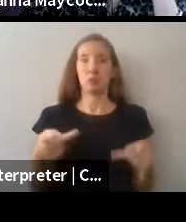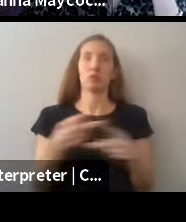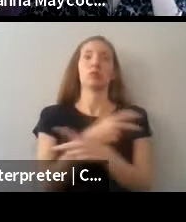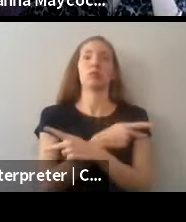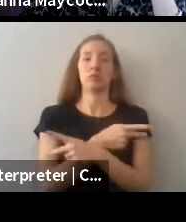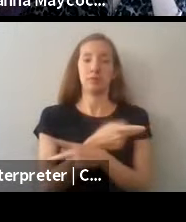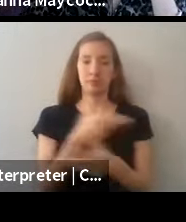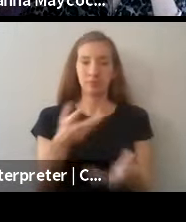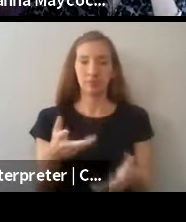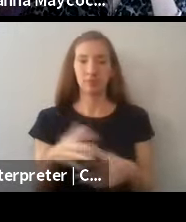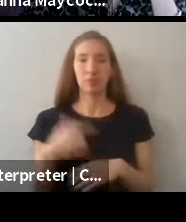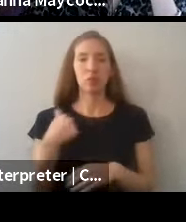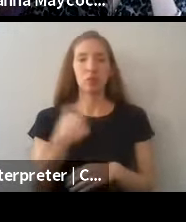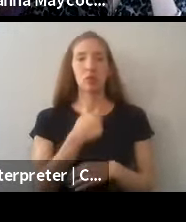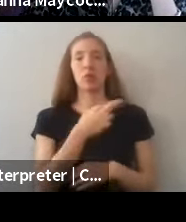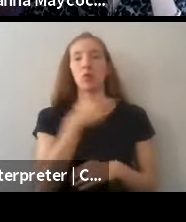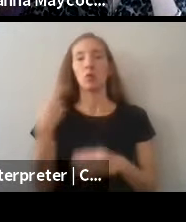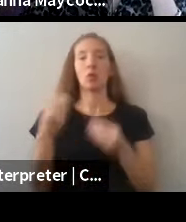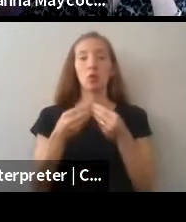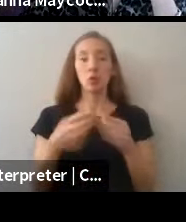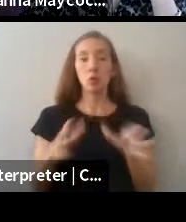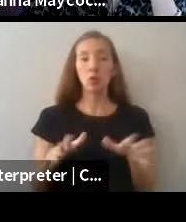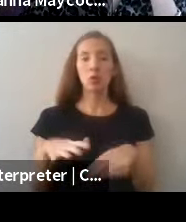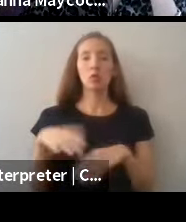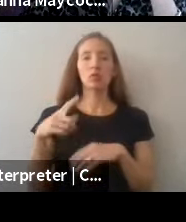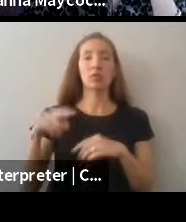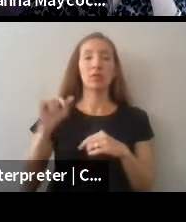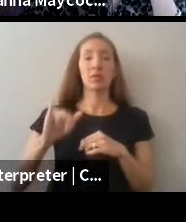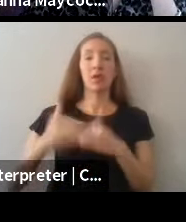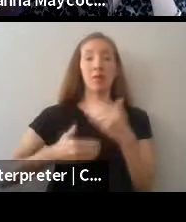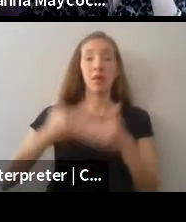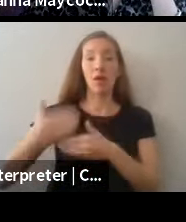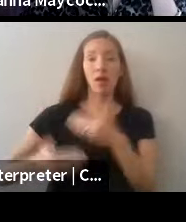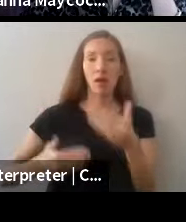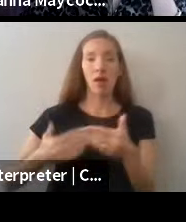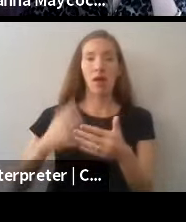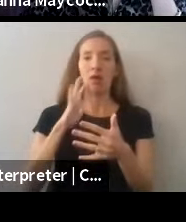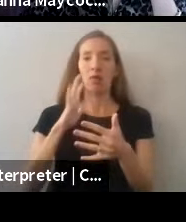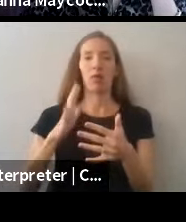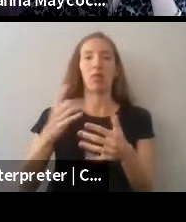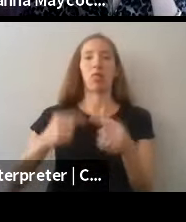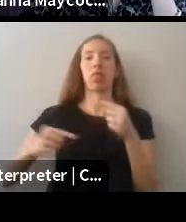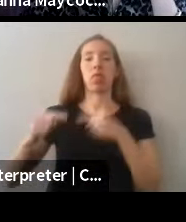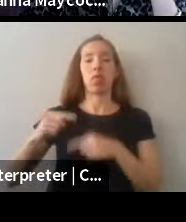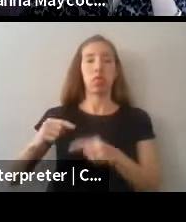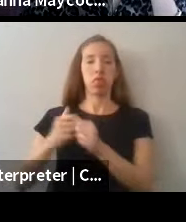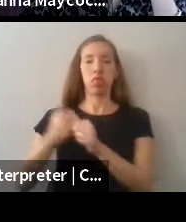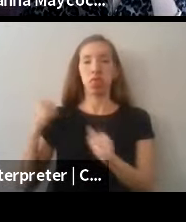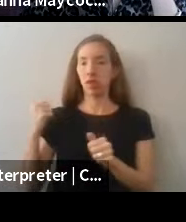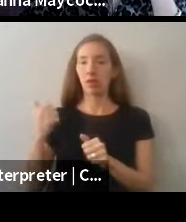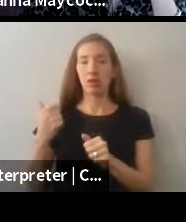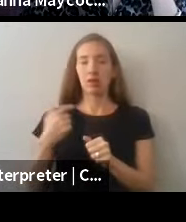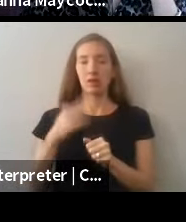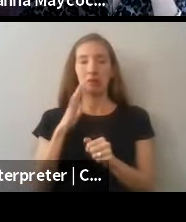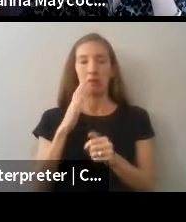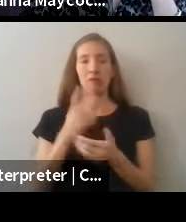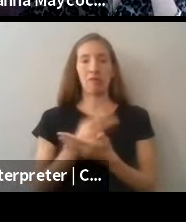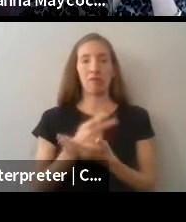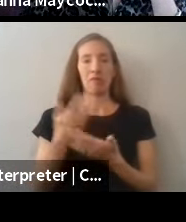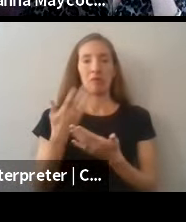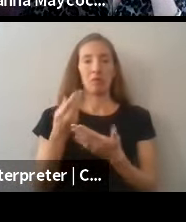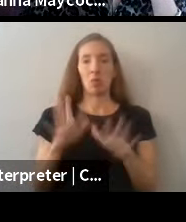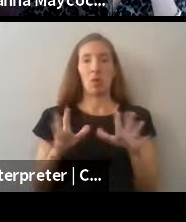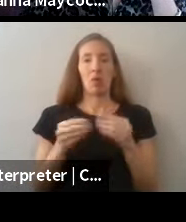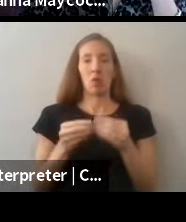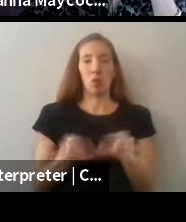Support civil society organisations, and we need to drive forward new commitments in this area. So one of the real opportunities we have